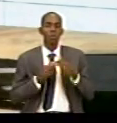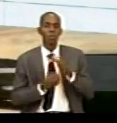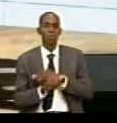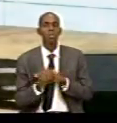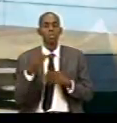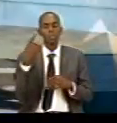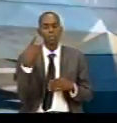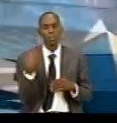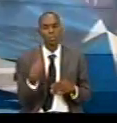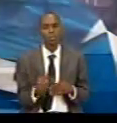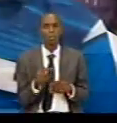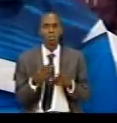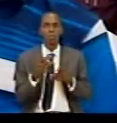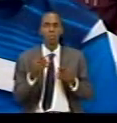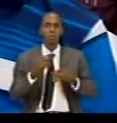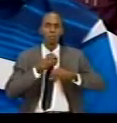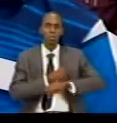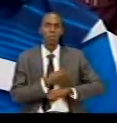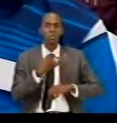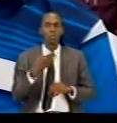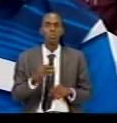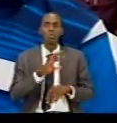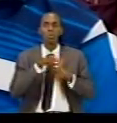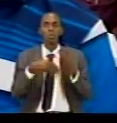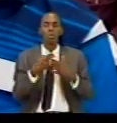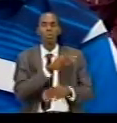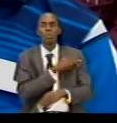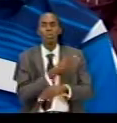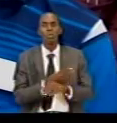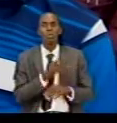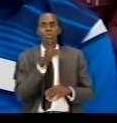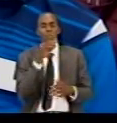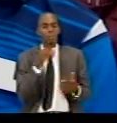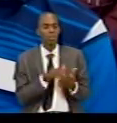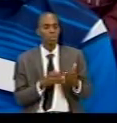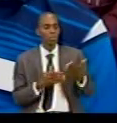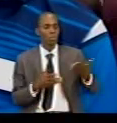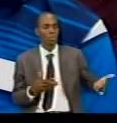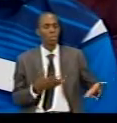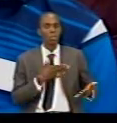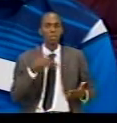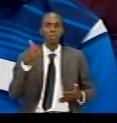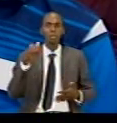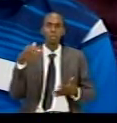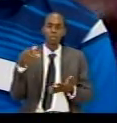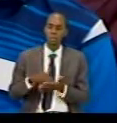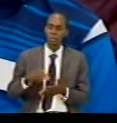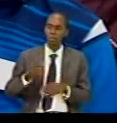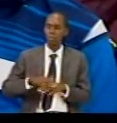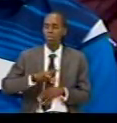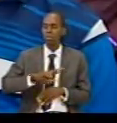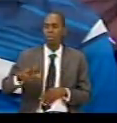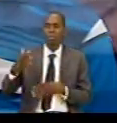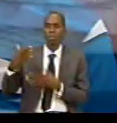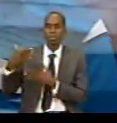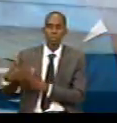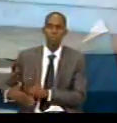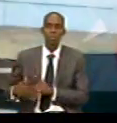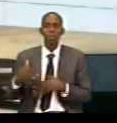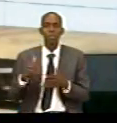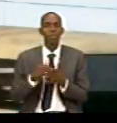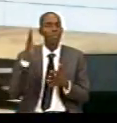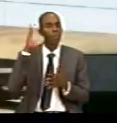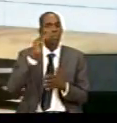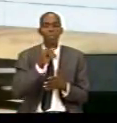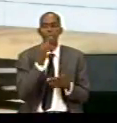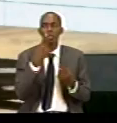the Almighty. 1,000 before this side and 10,000 on that side, it will not come near